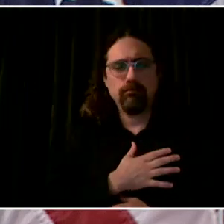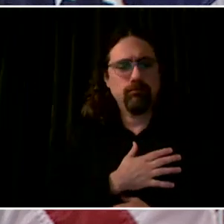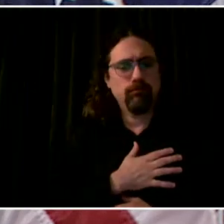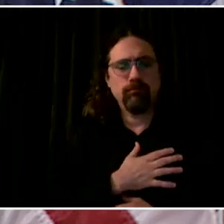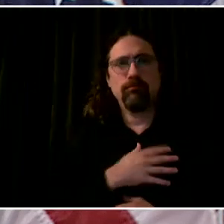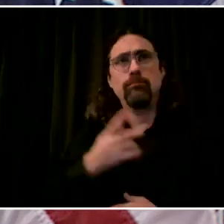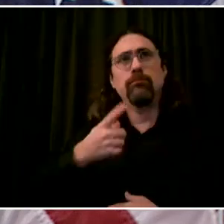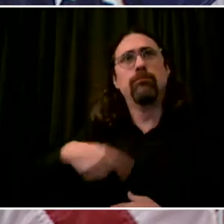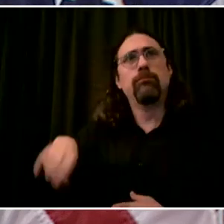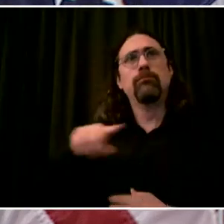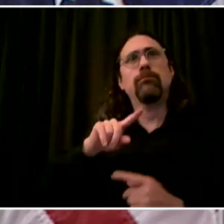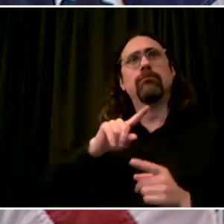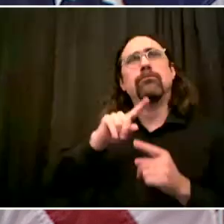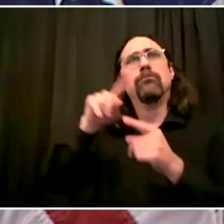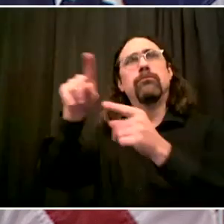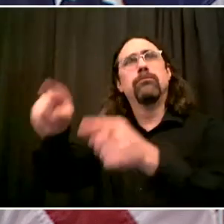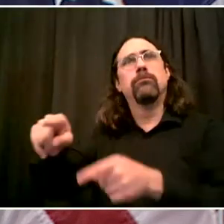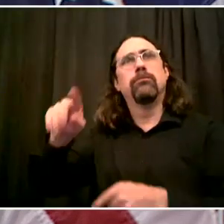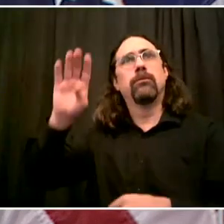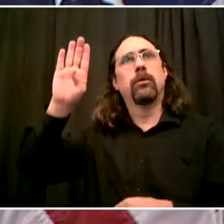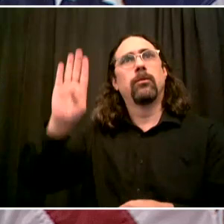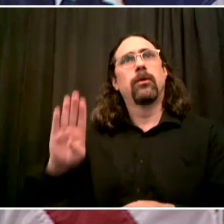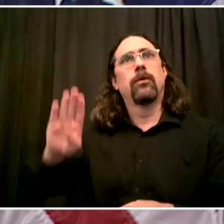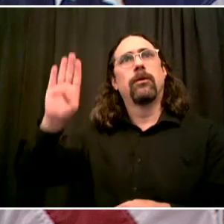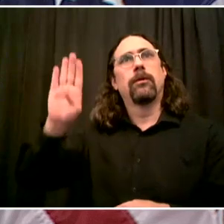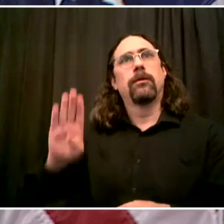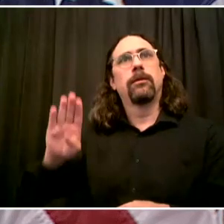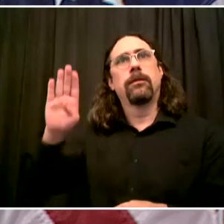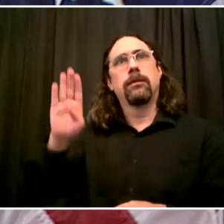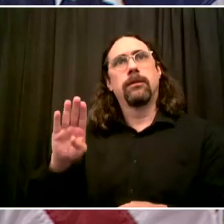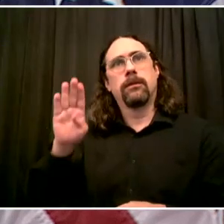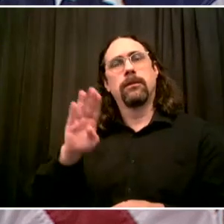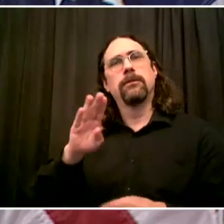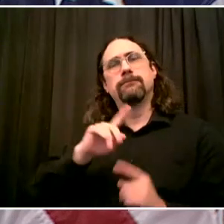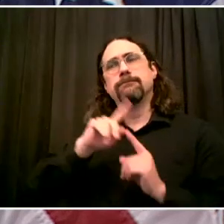his memory, to not let him have died in vain.